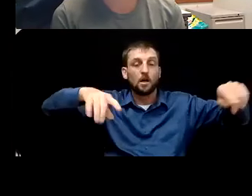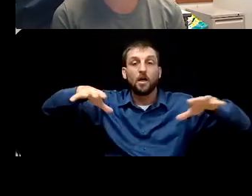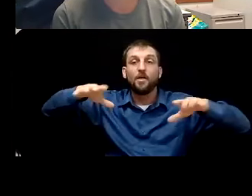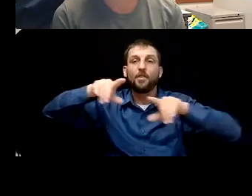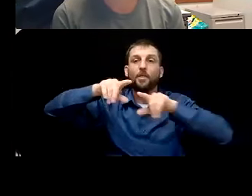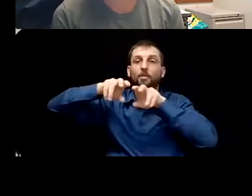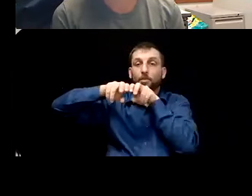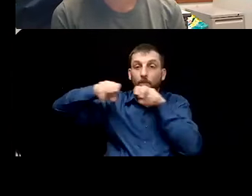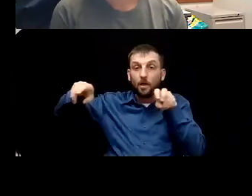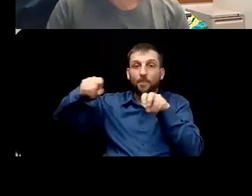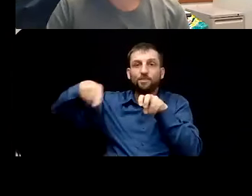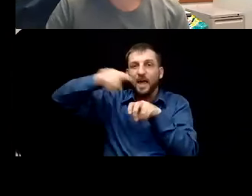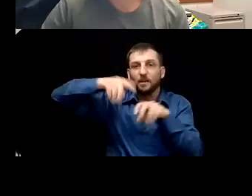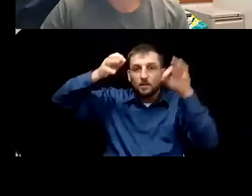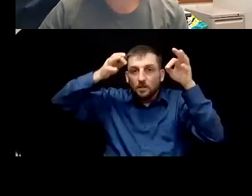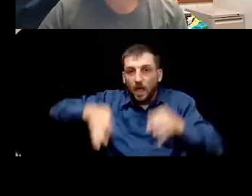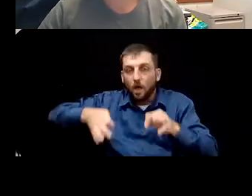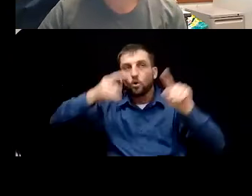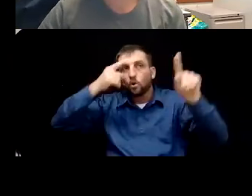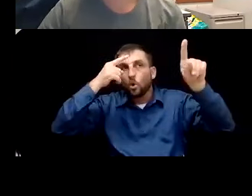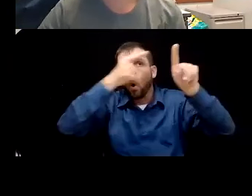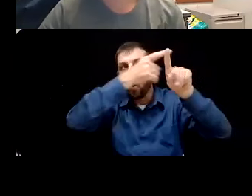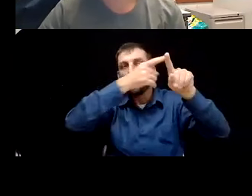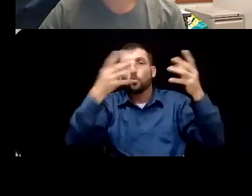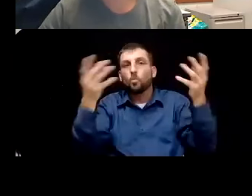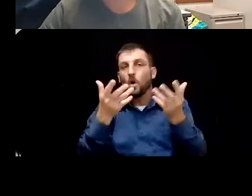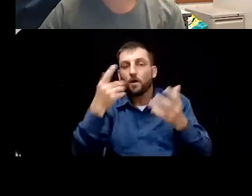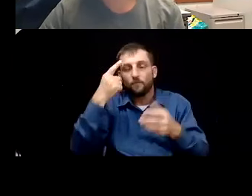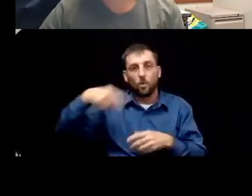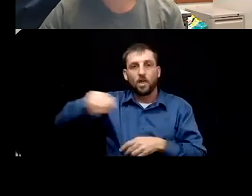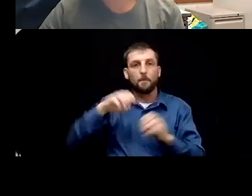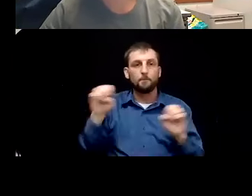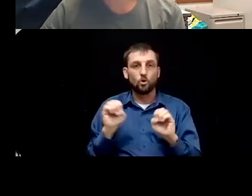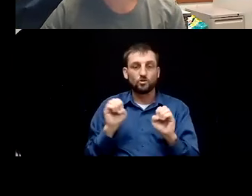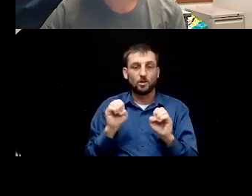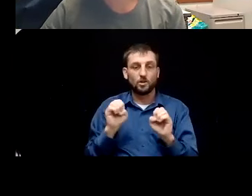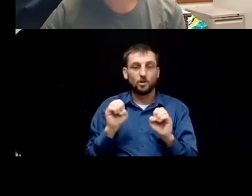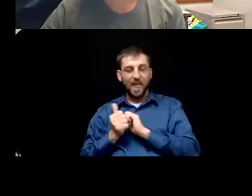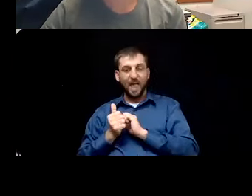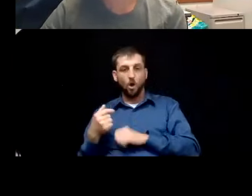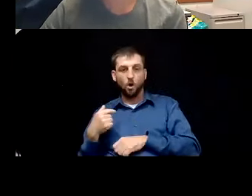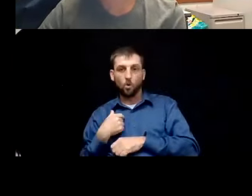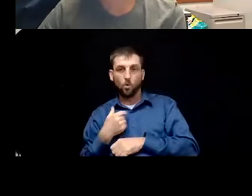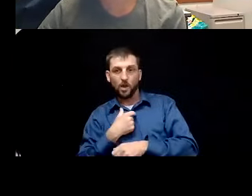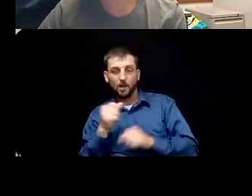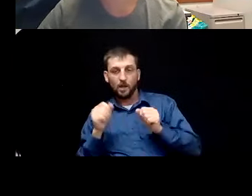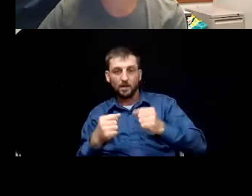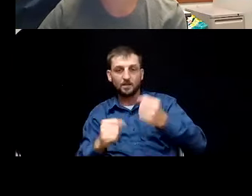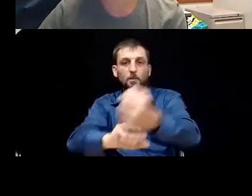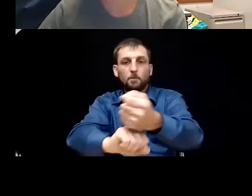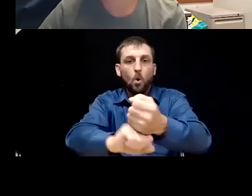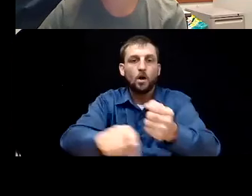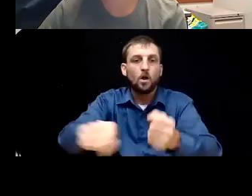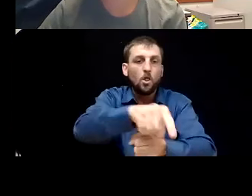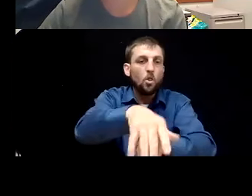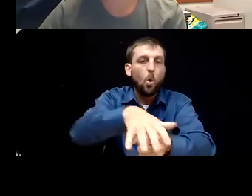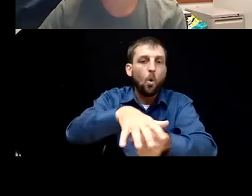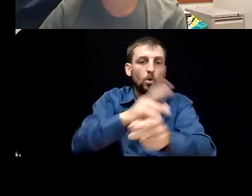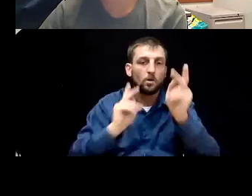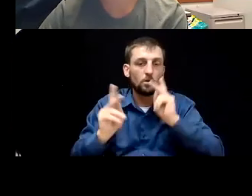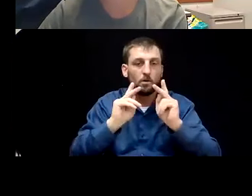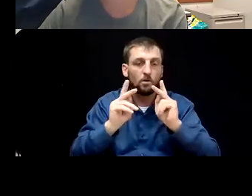for our emergency, and how do we support locals in responding to